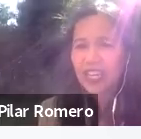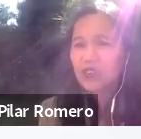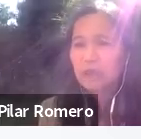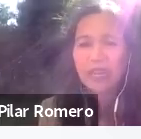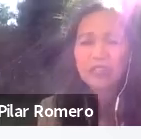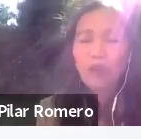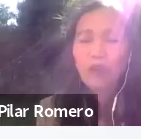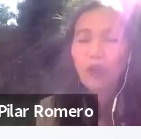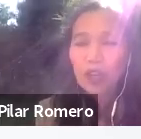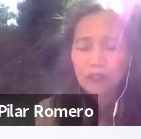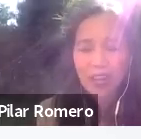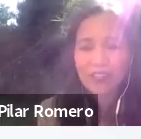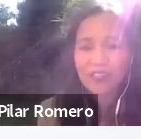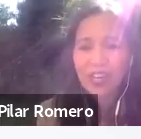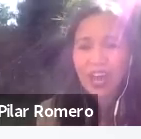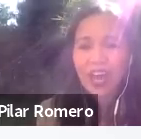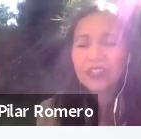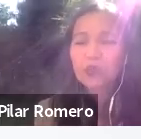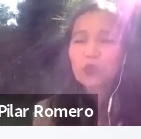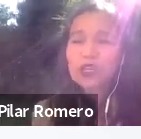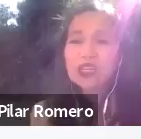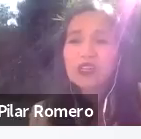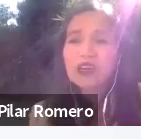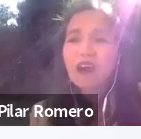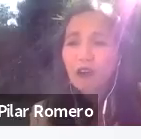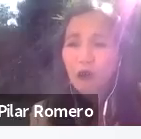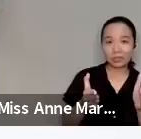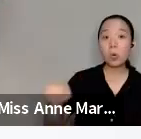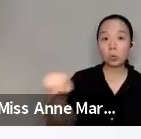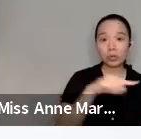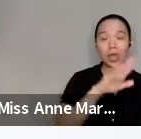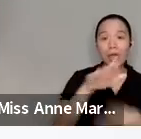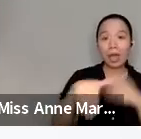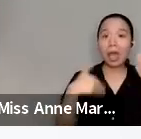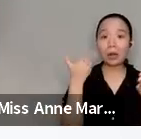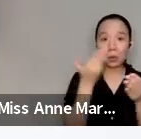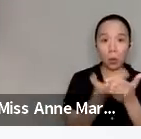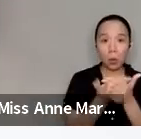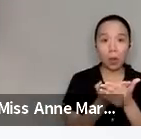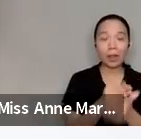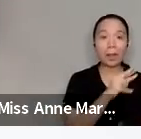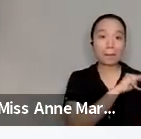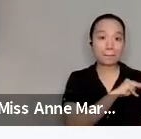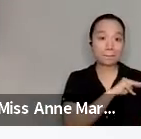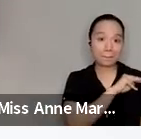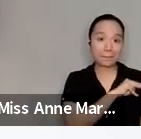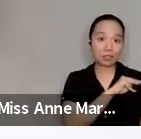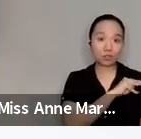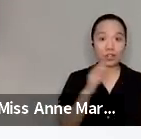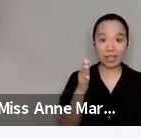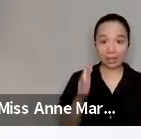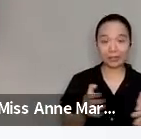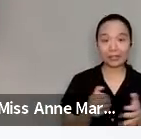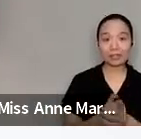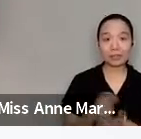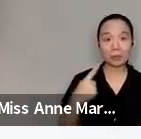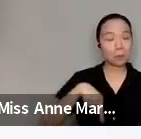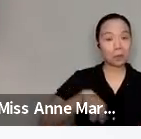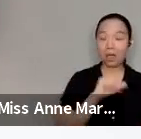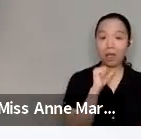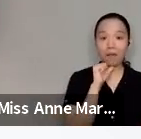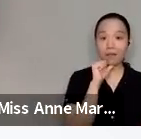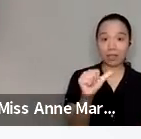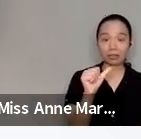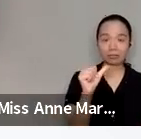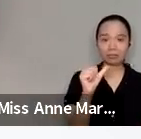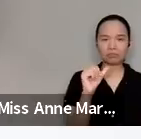emphasize and remind all of us that we are all missionaries. We are not